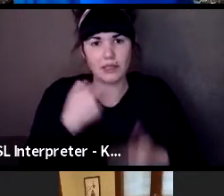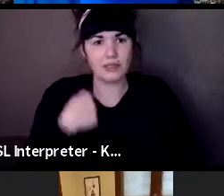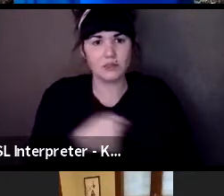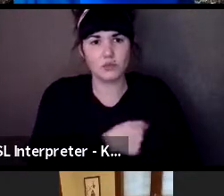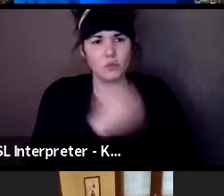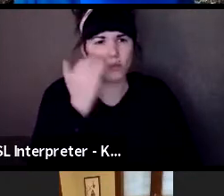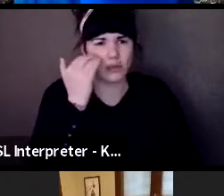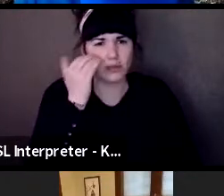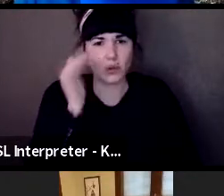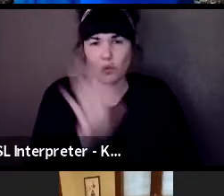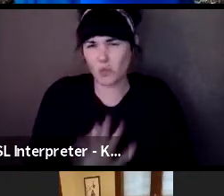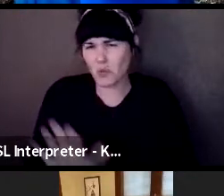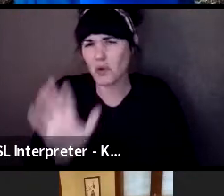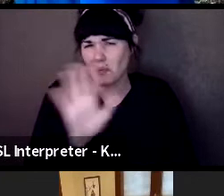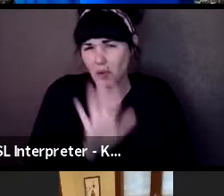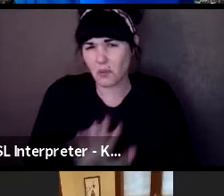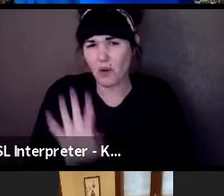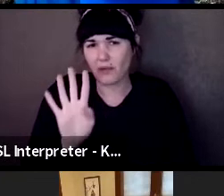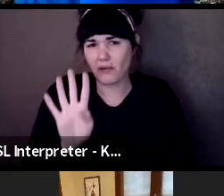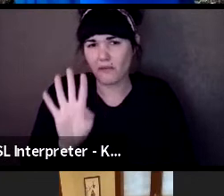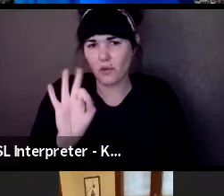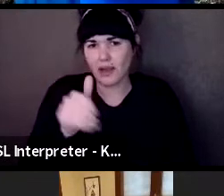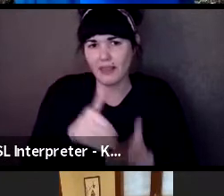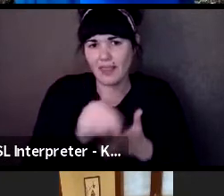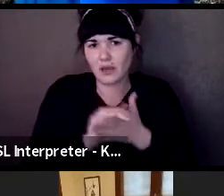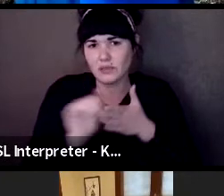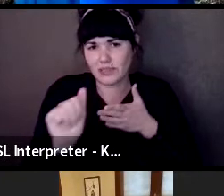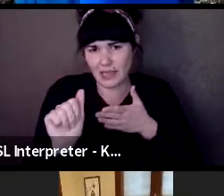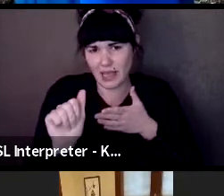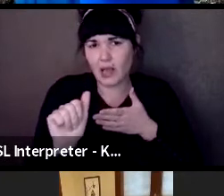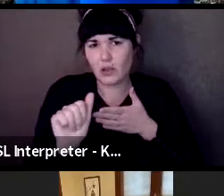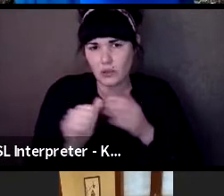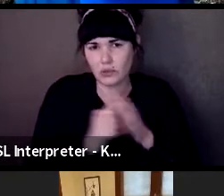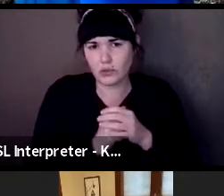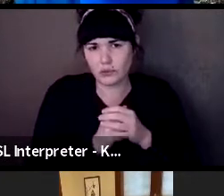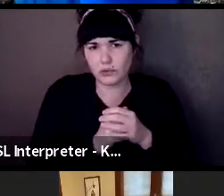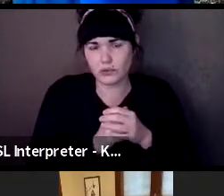around the $49,000 over the two fiscal years.